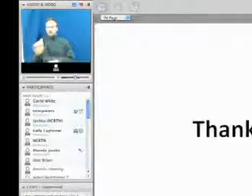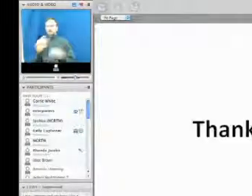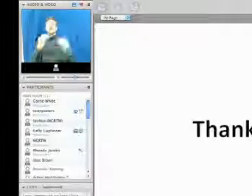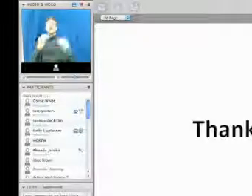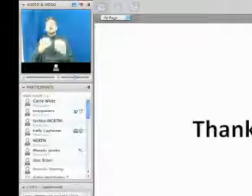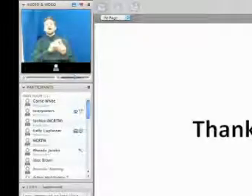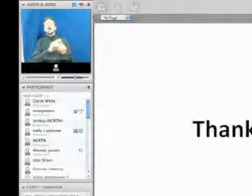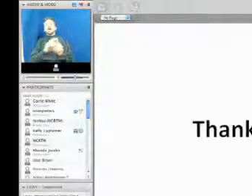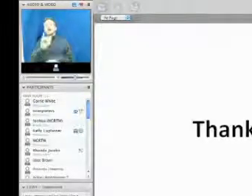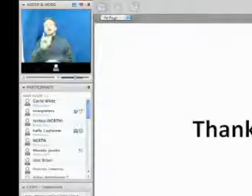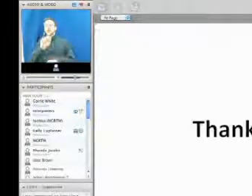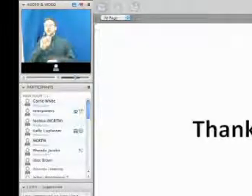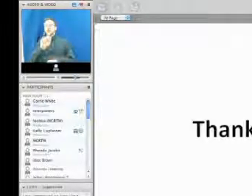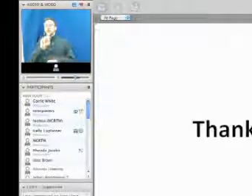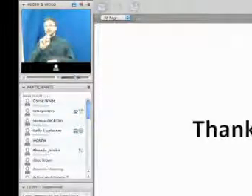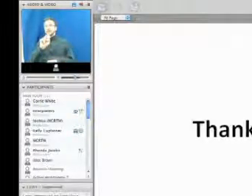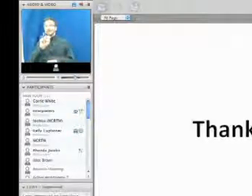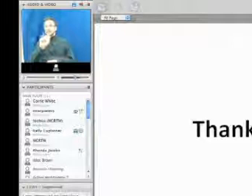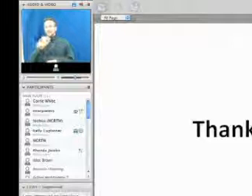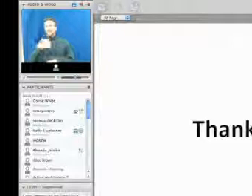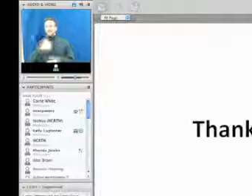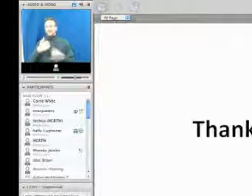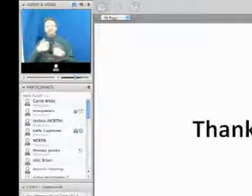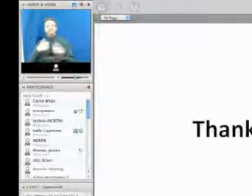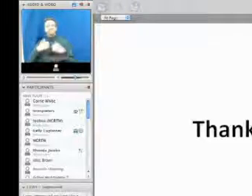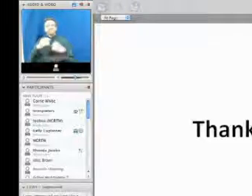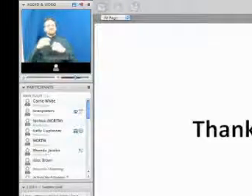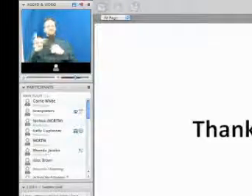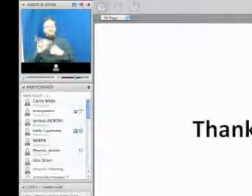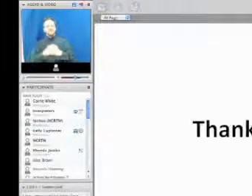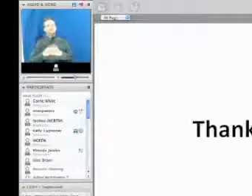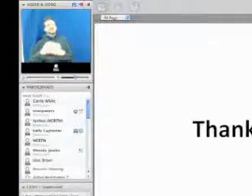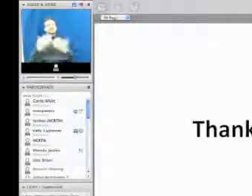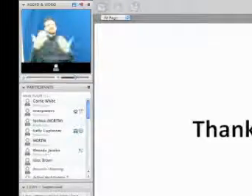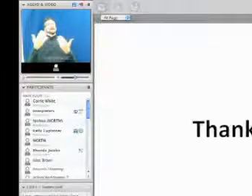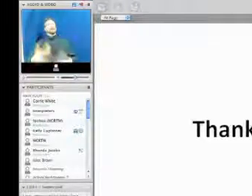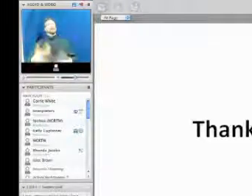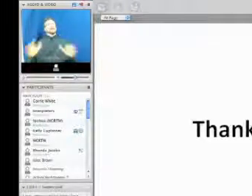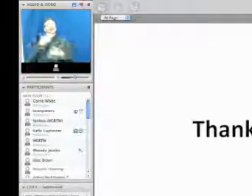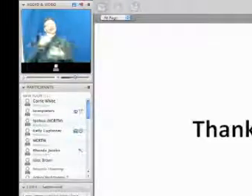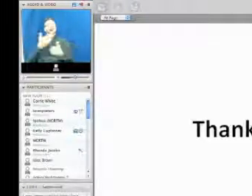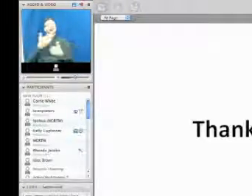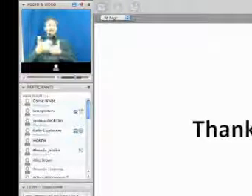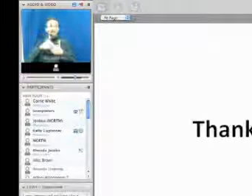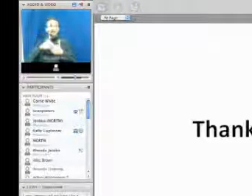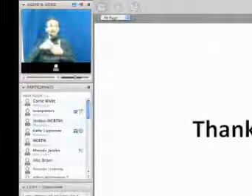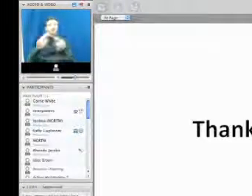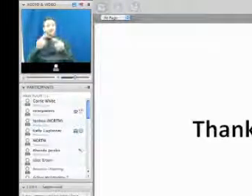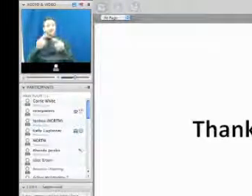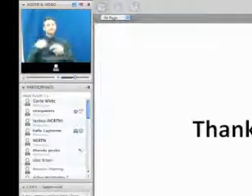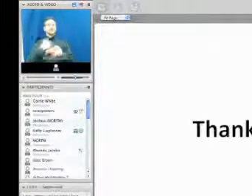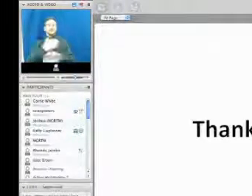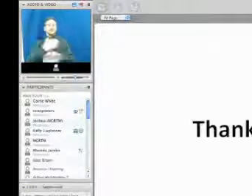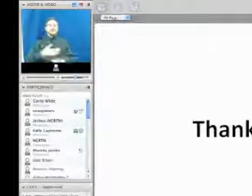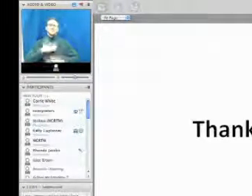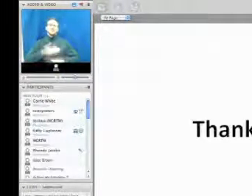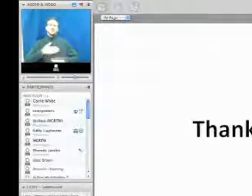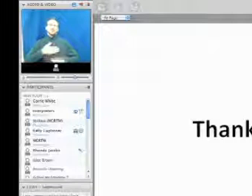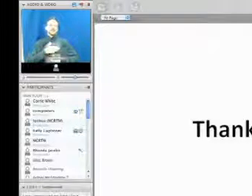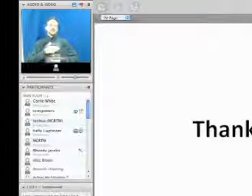And that's it. Thank you all very much for coming and attending. Appreciate your being here and